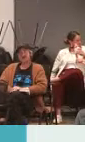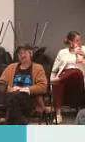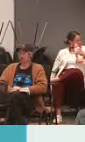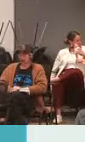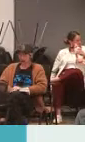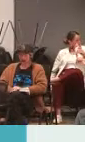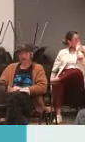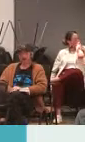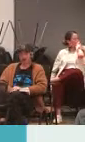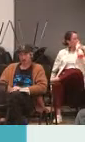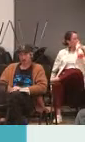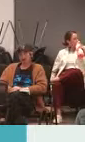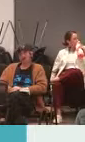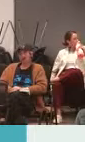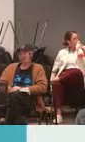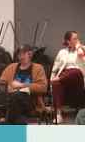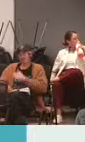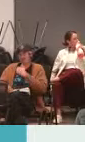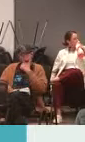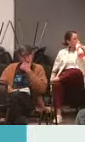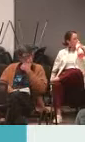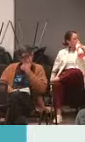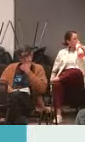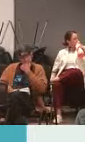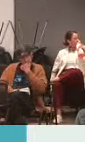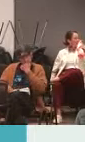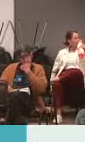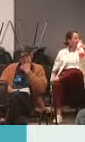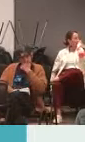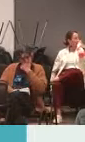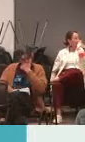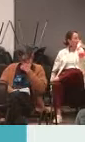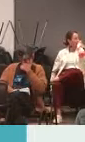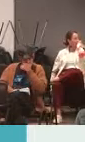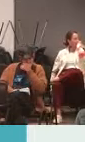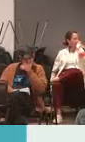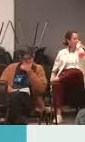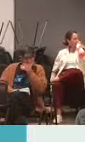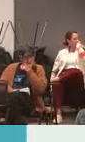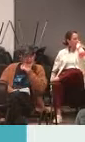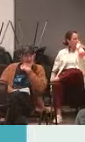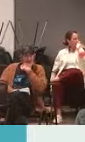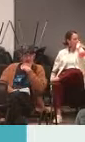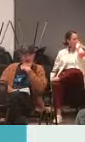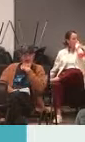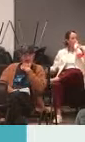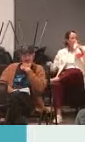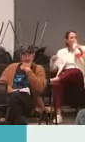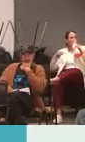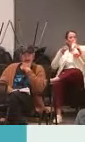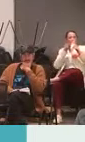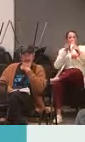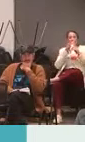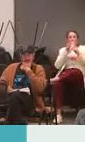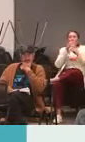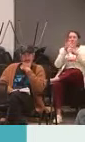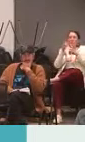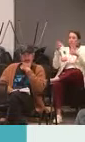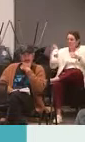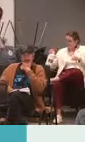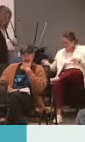its creation, the bones and foundation of the work still exists even today. In